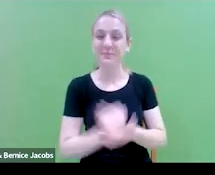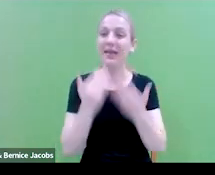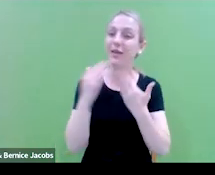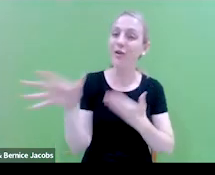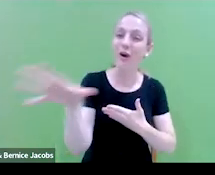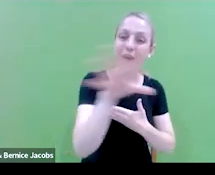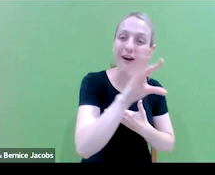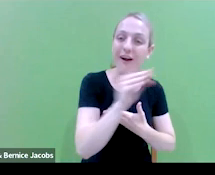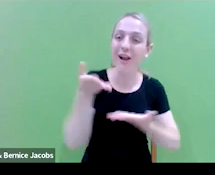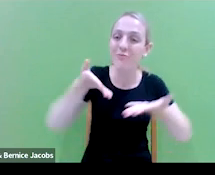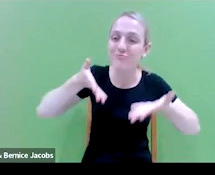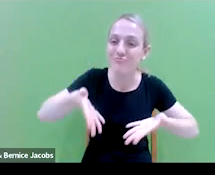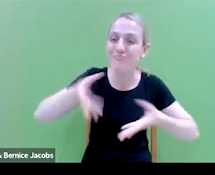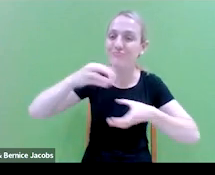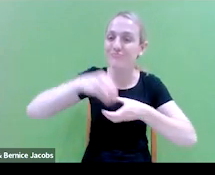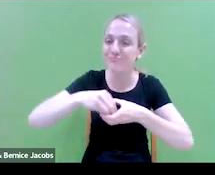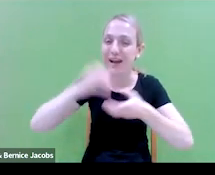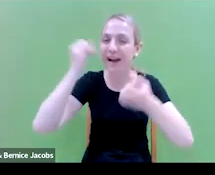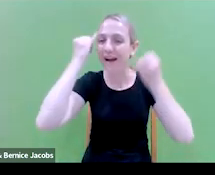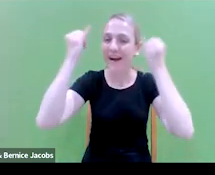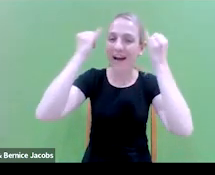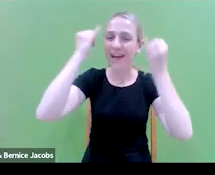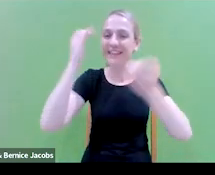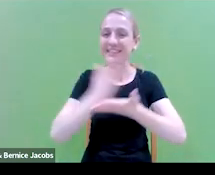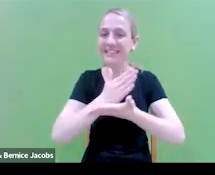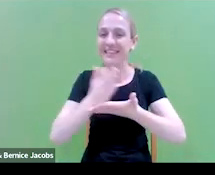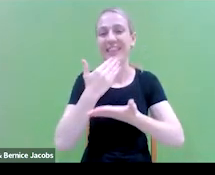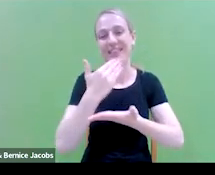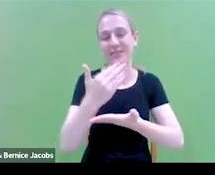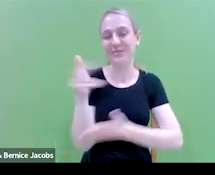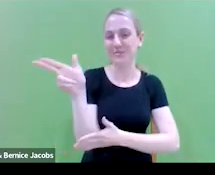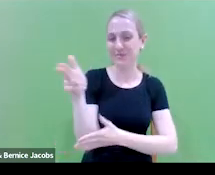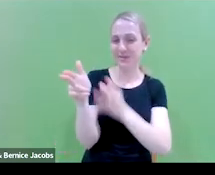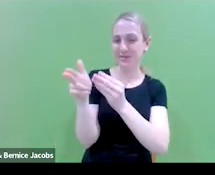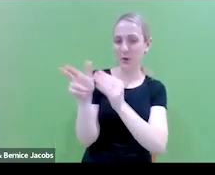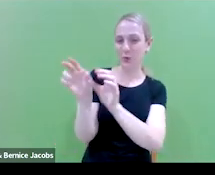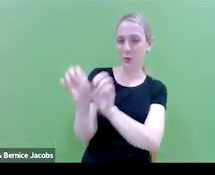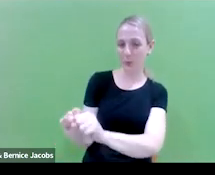for joining and for sharing your thoughts. I'm going to stop the recording now.